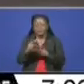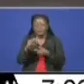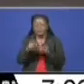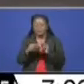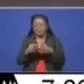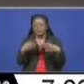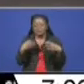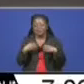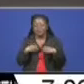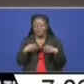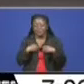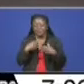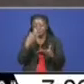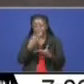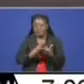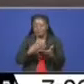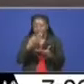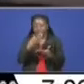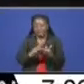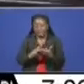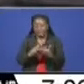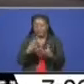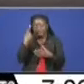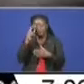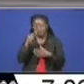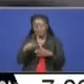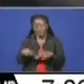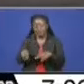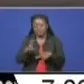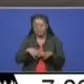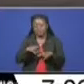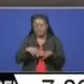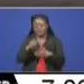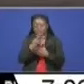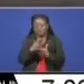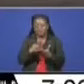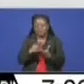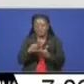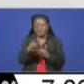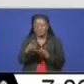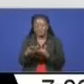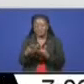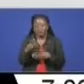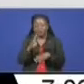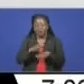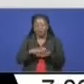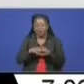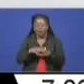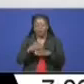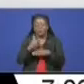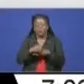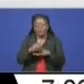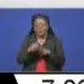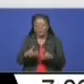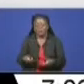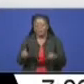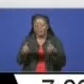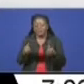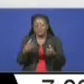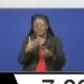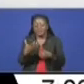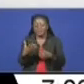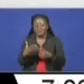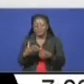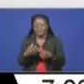on breadbasket items like canned food and batteries. I've been informed 2 stores in particular, I wouldn't call their name, and